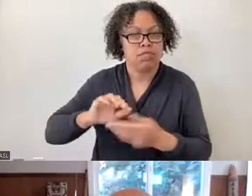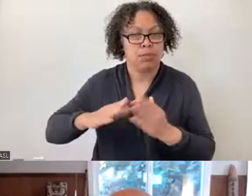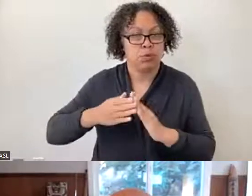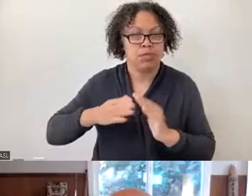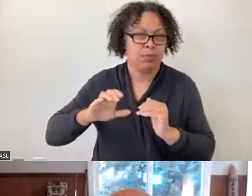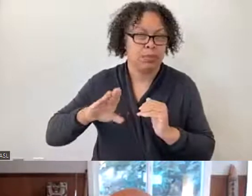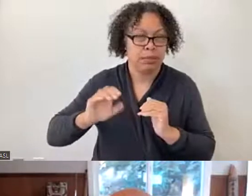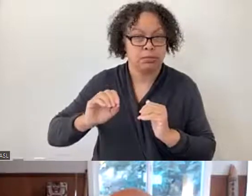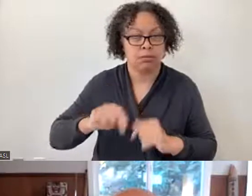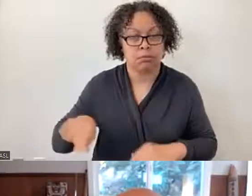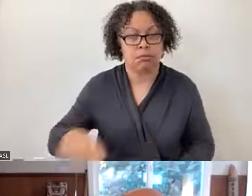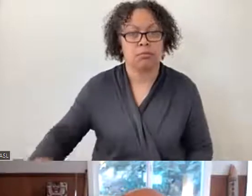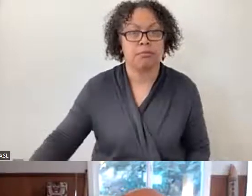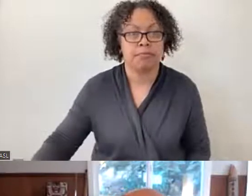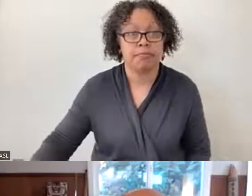floor is yours.